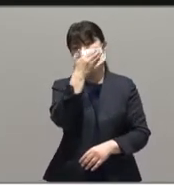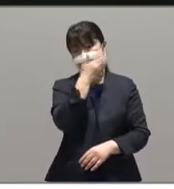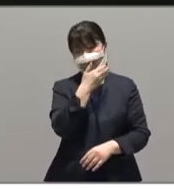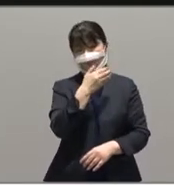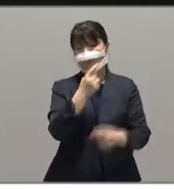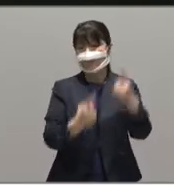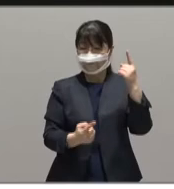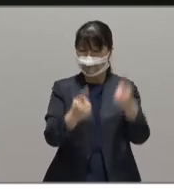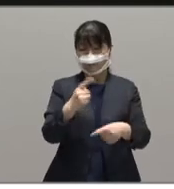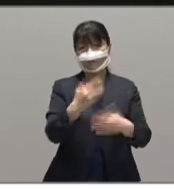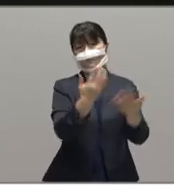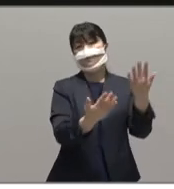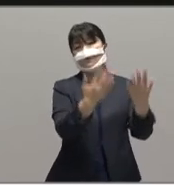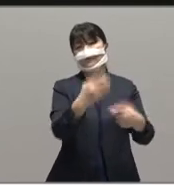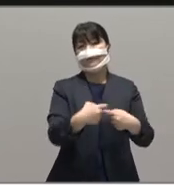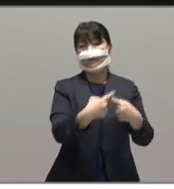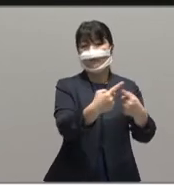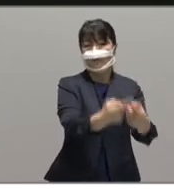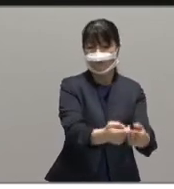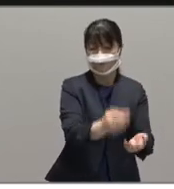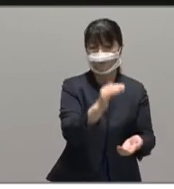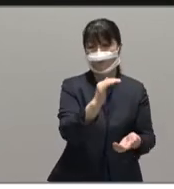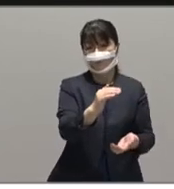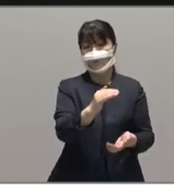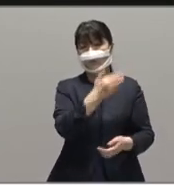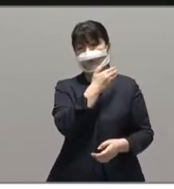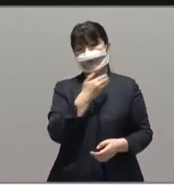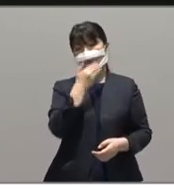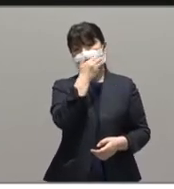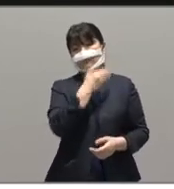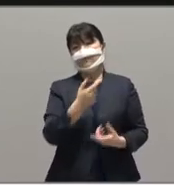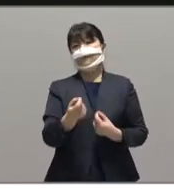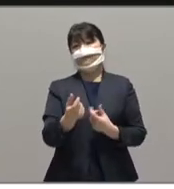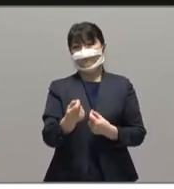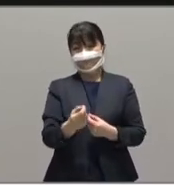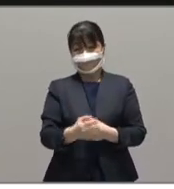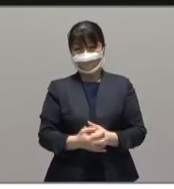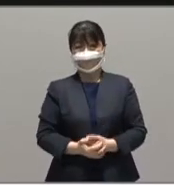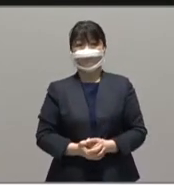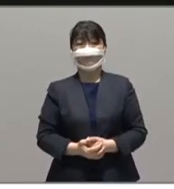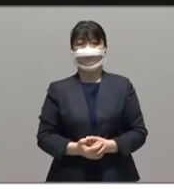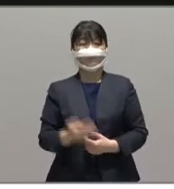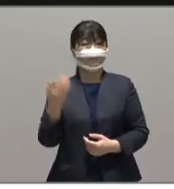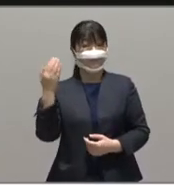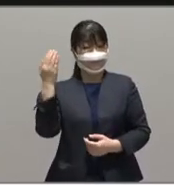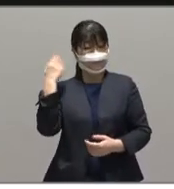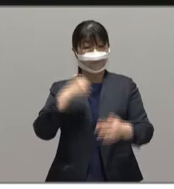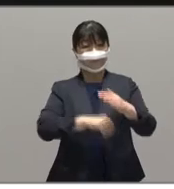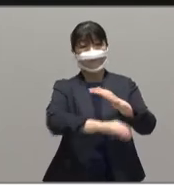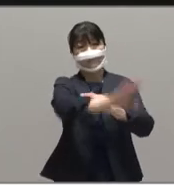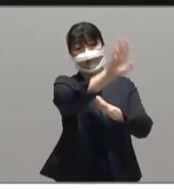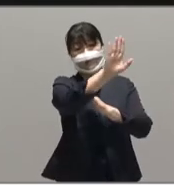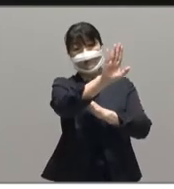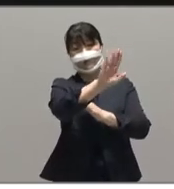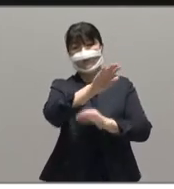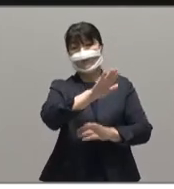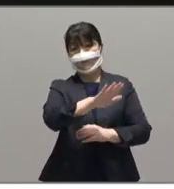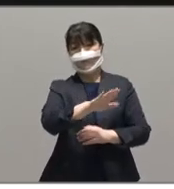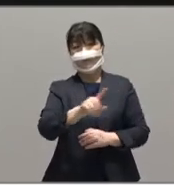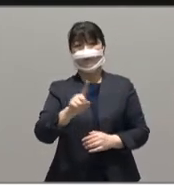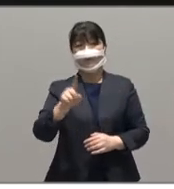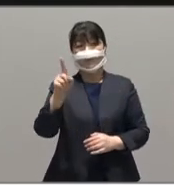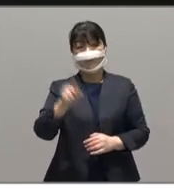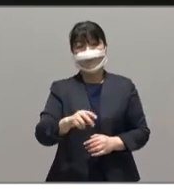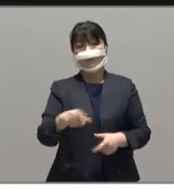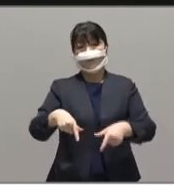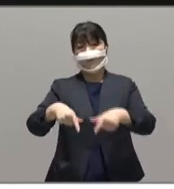So publicity is in, communication is important, and go into the forest in the first place.